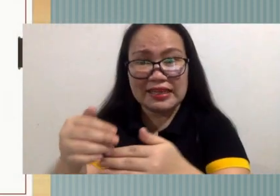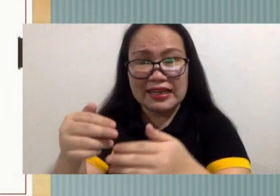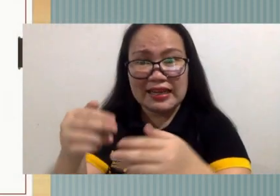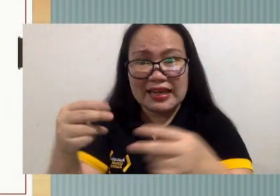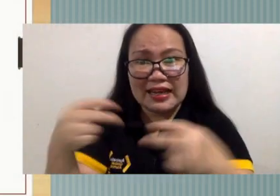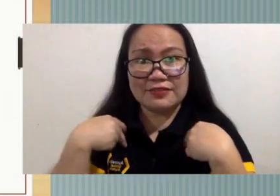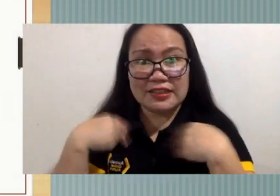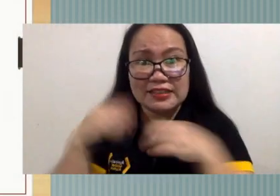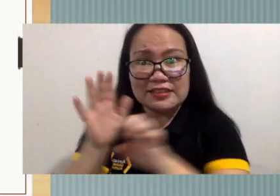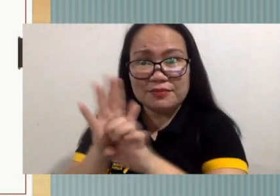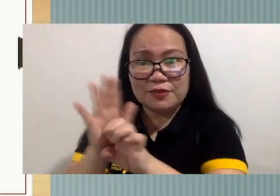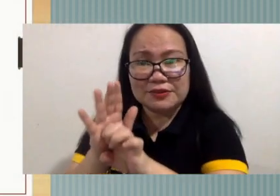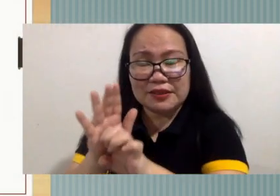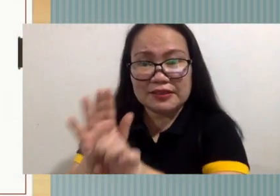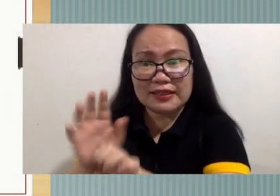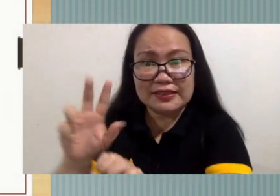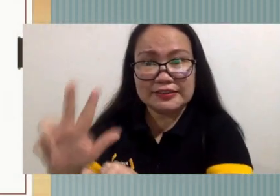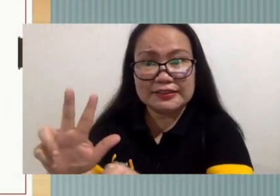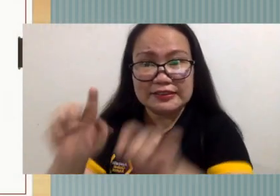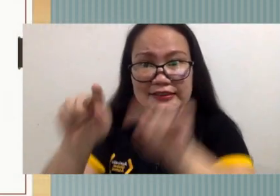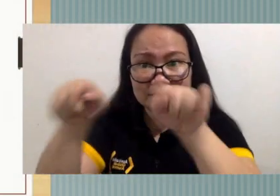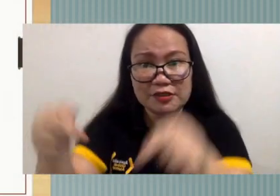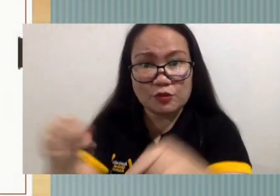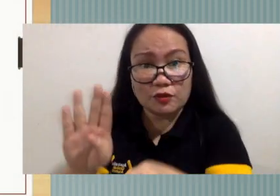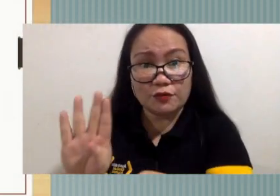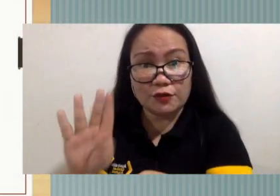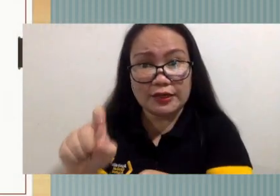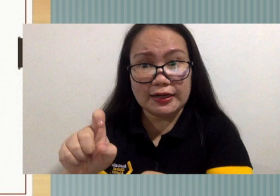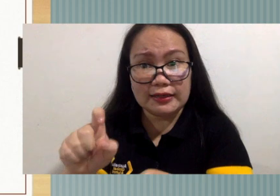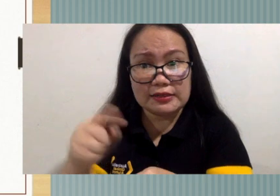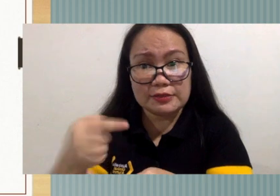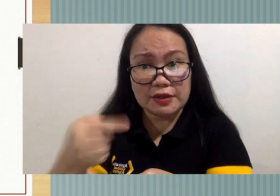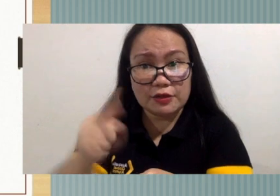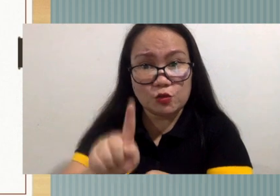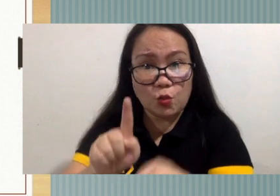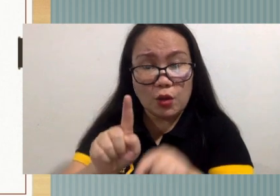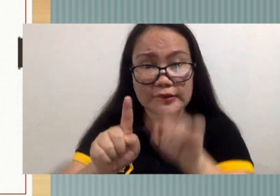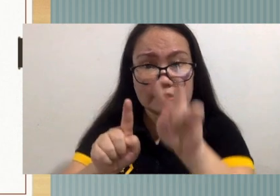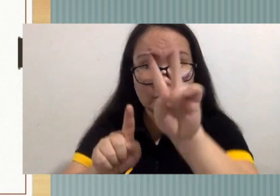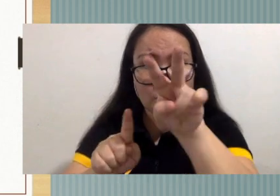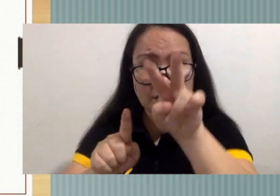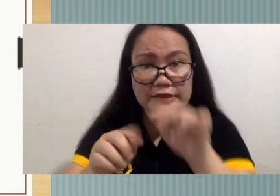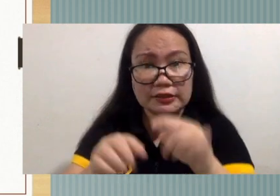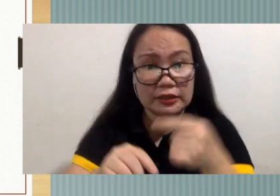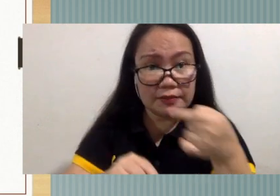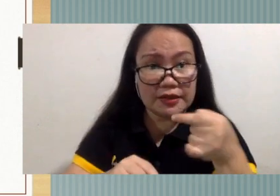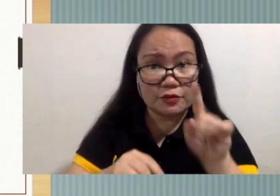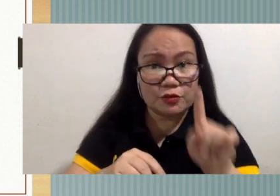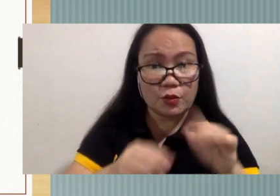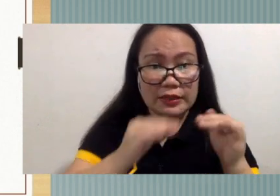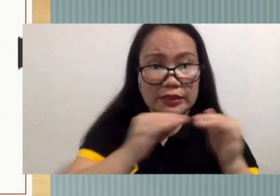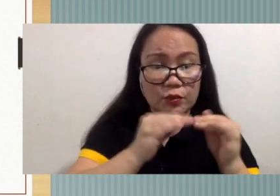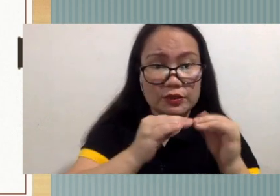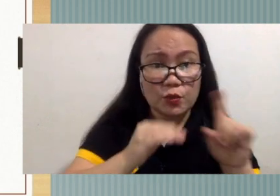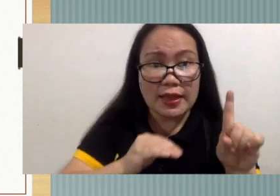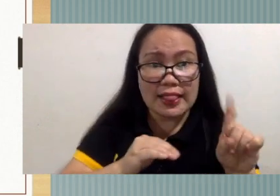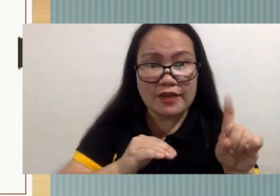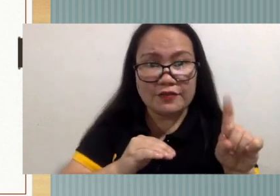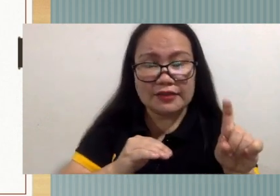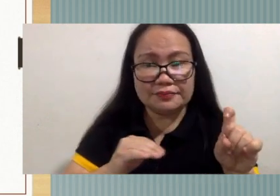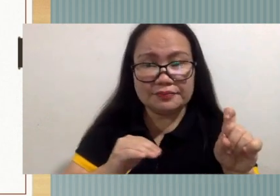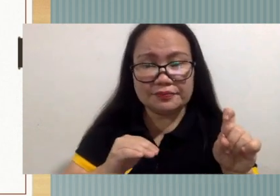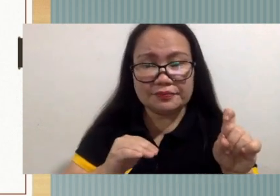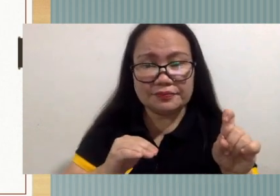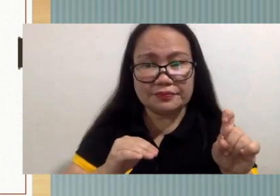Next, I have here 3 times the quantity of 4x minus 1 squared minus 1 is equal to